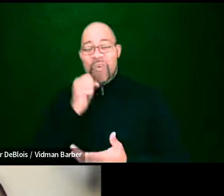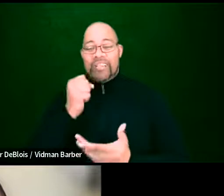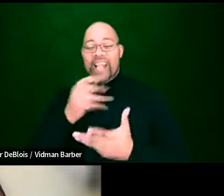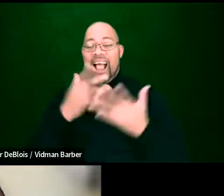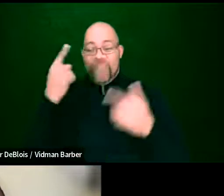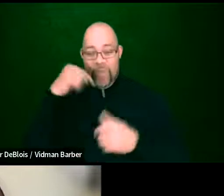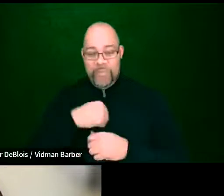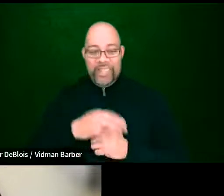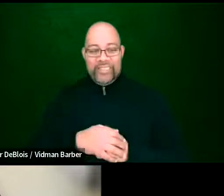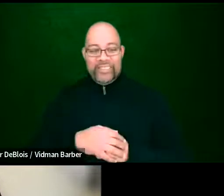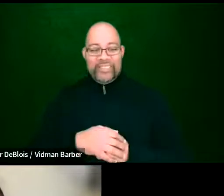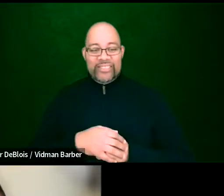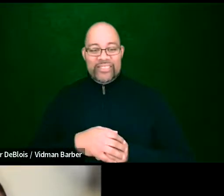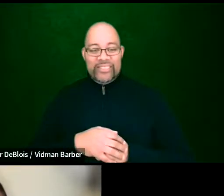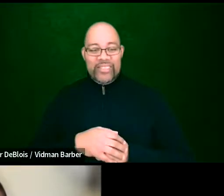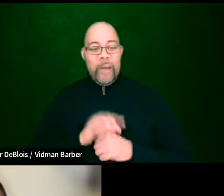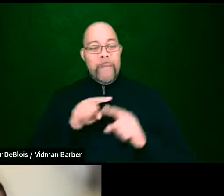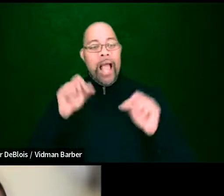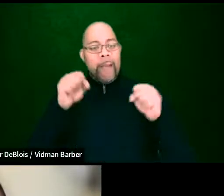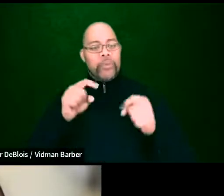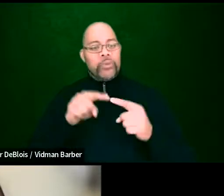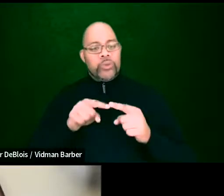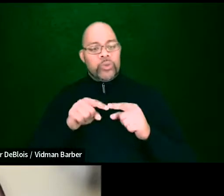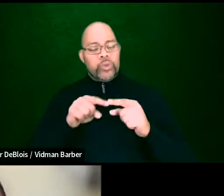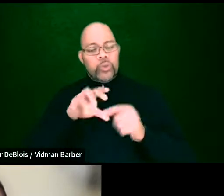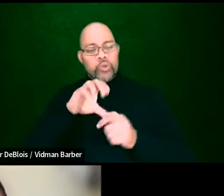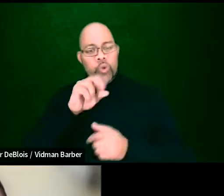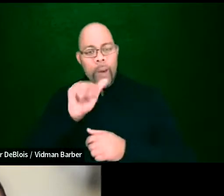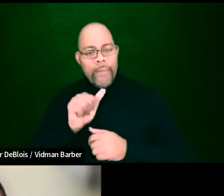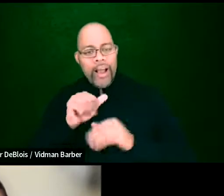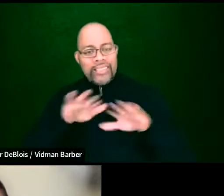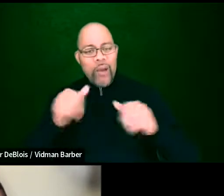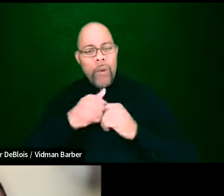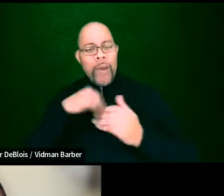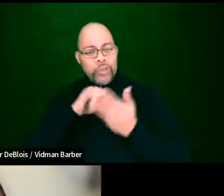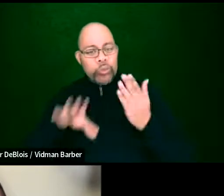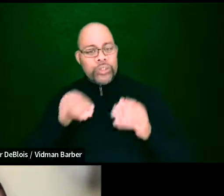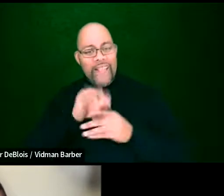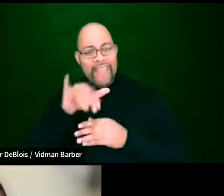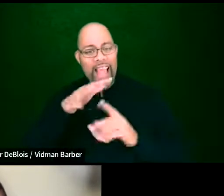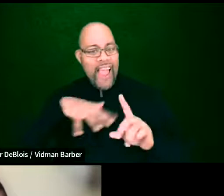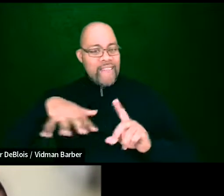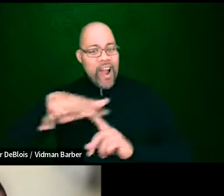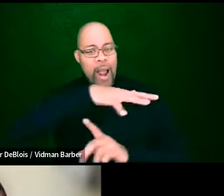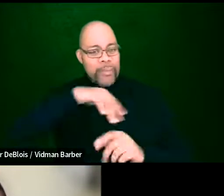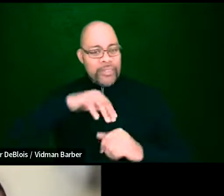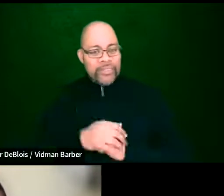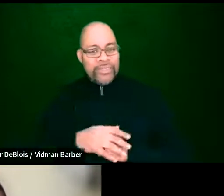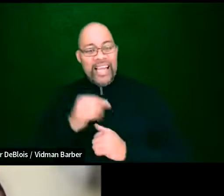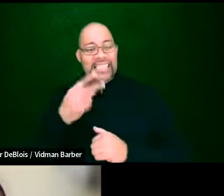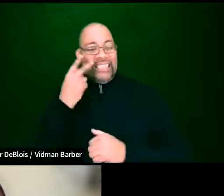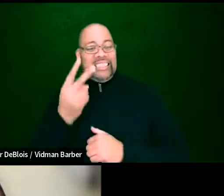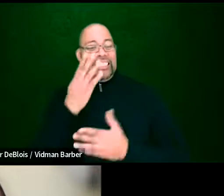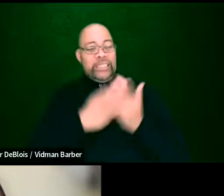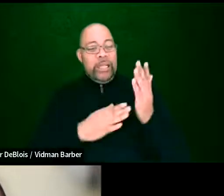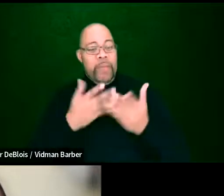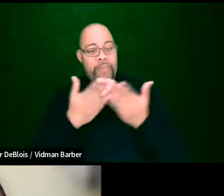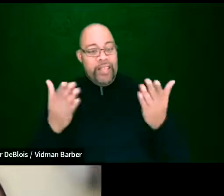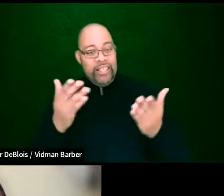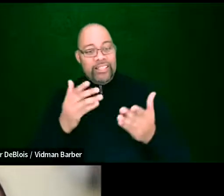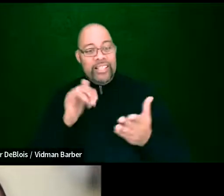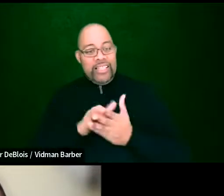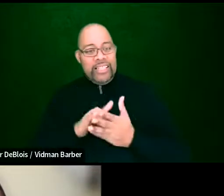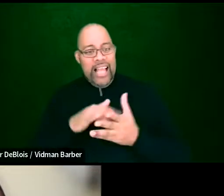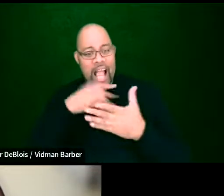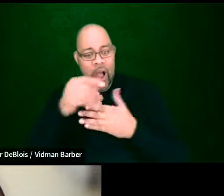for me. But to be able to scuba dive with my students in that environment, and to see some of the things that come